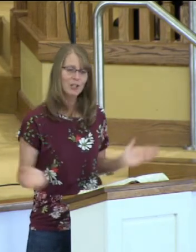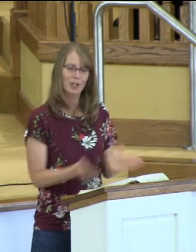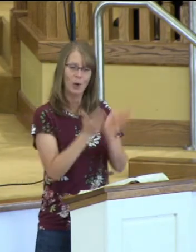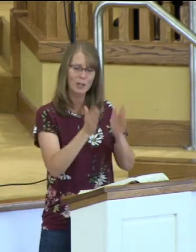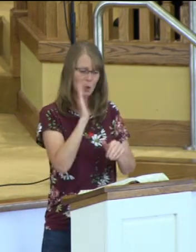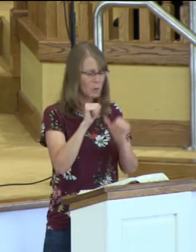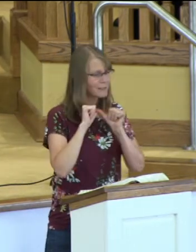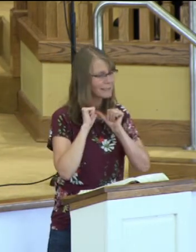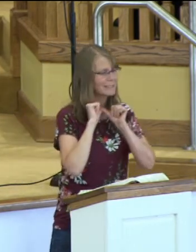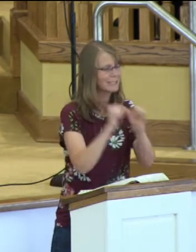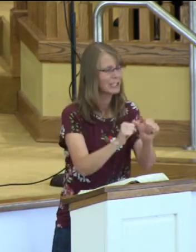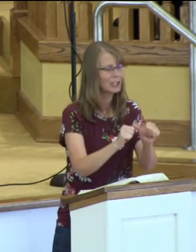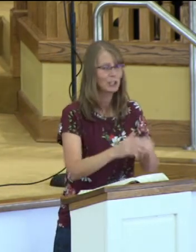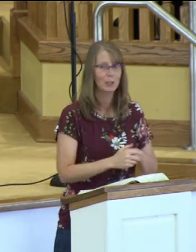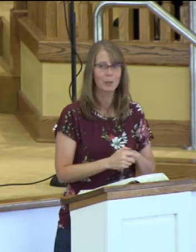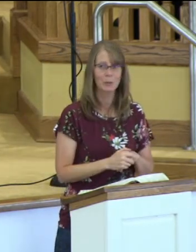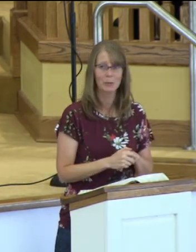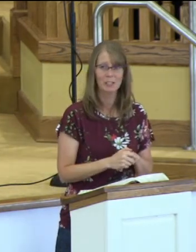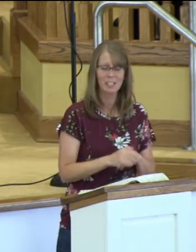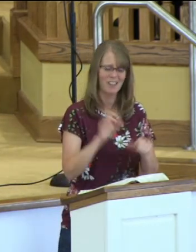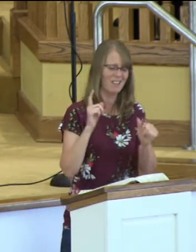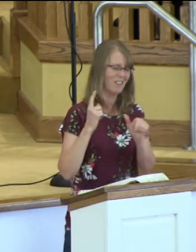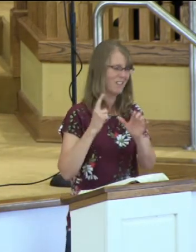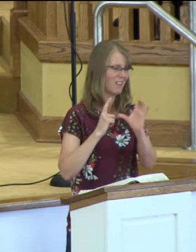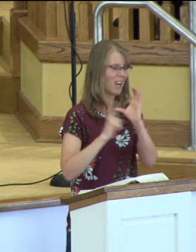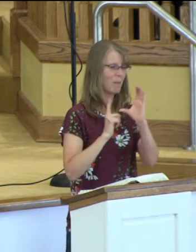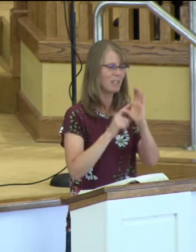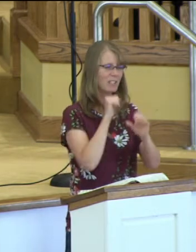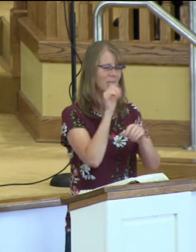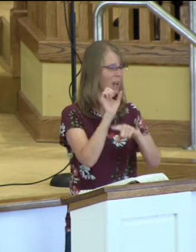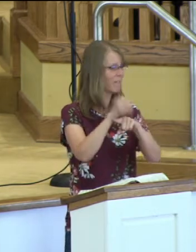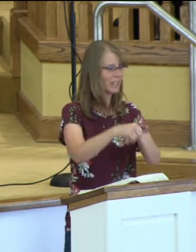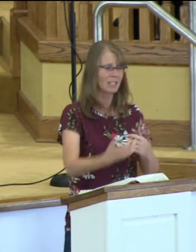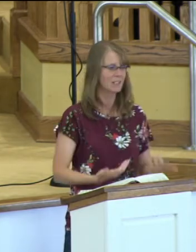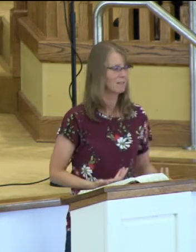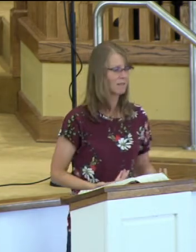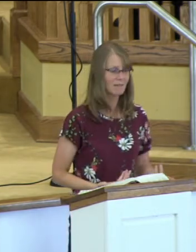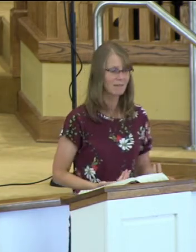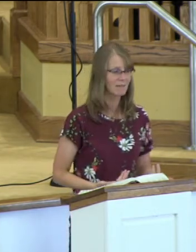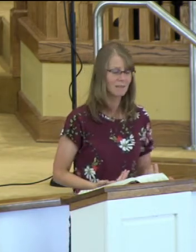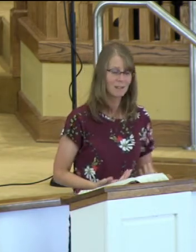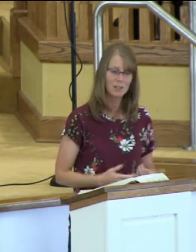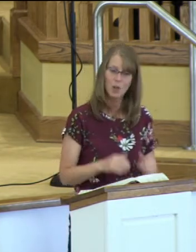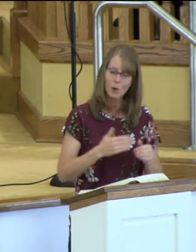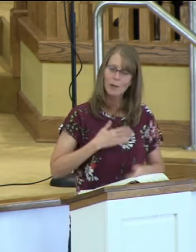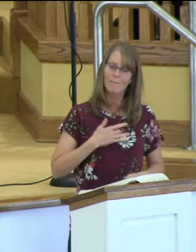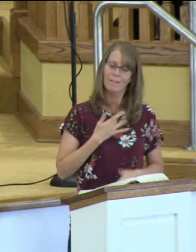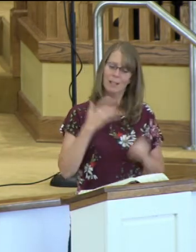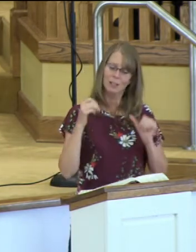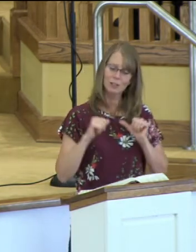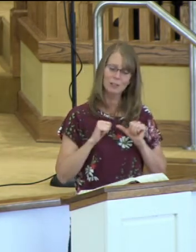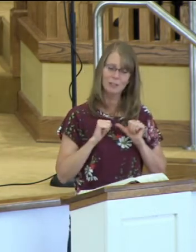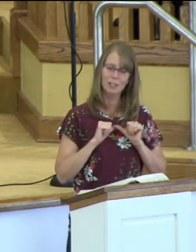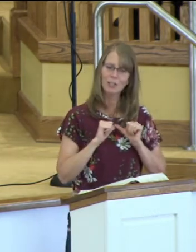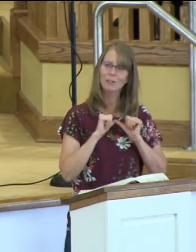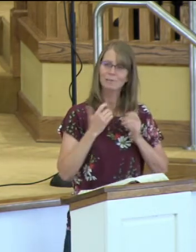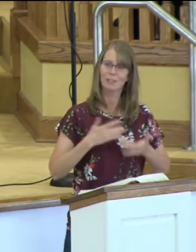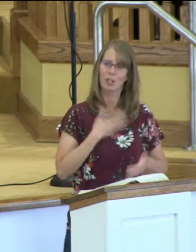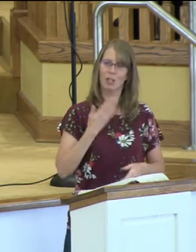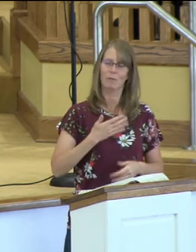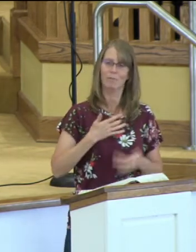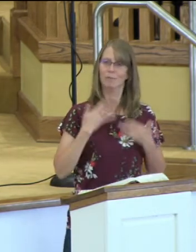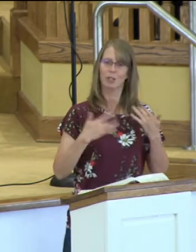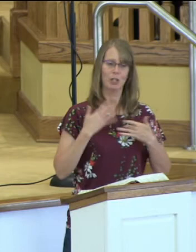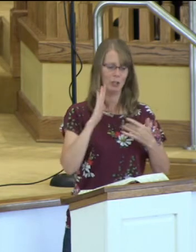It will continue on. Communism has not defeated it. Be encouraged. It will continue on, for